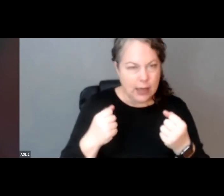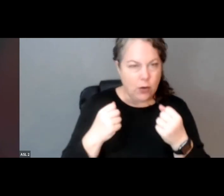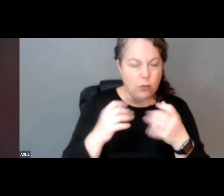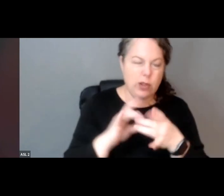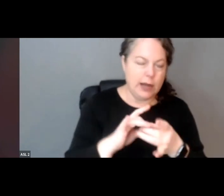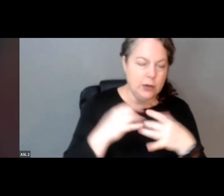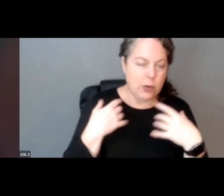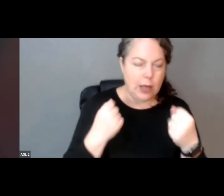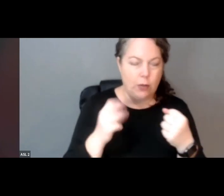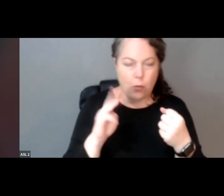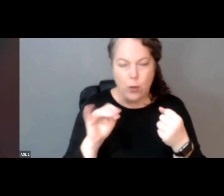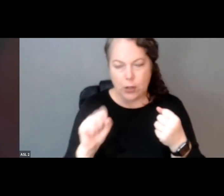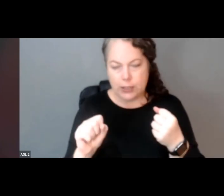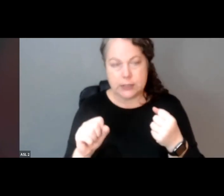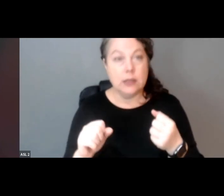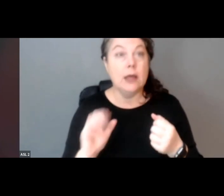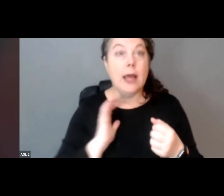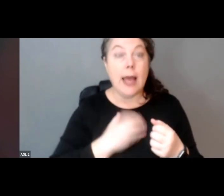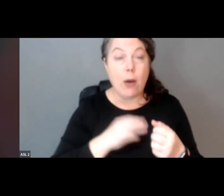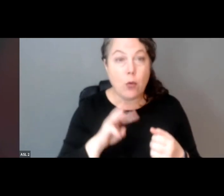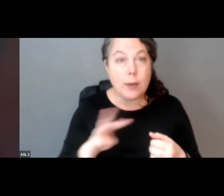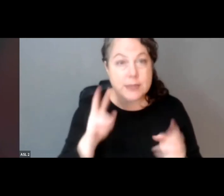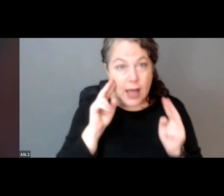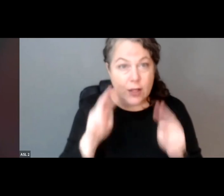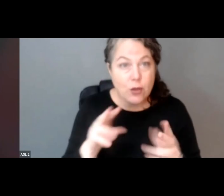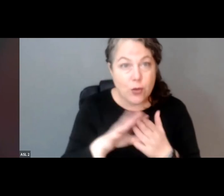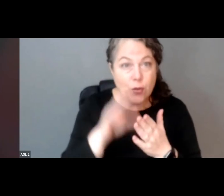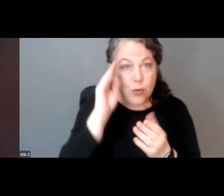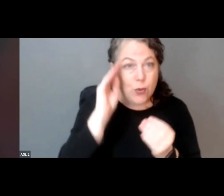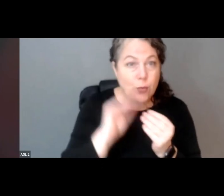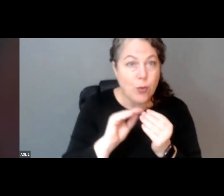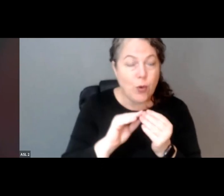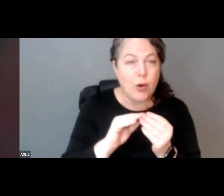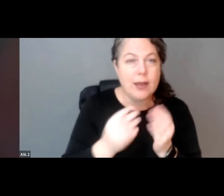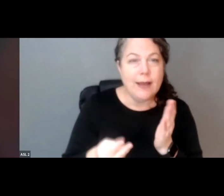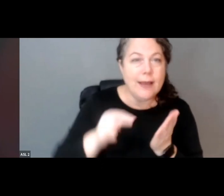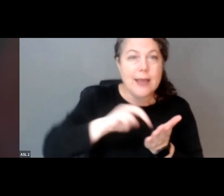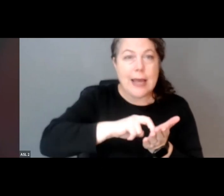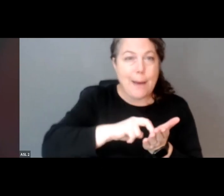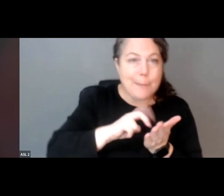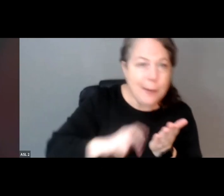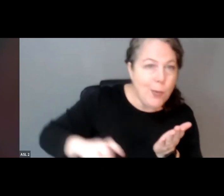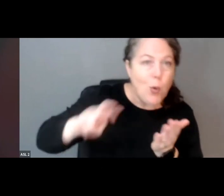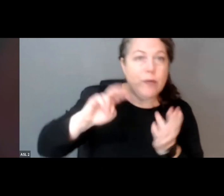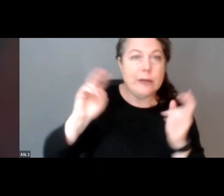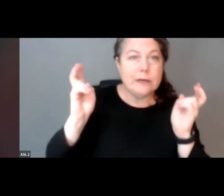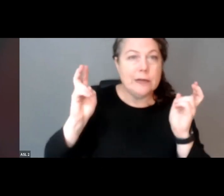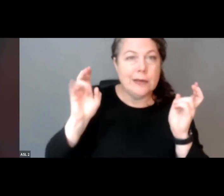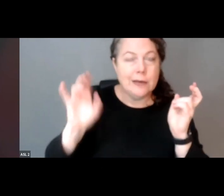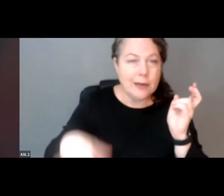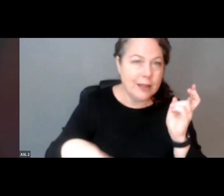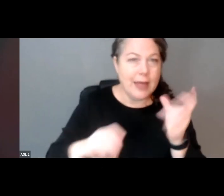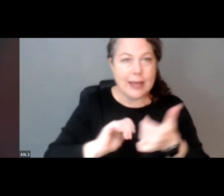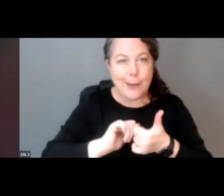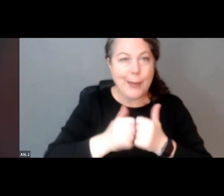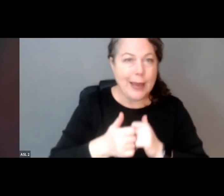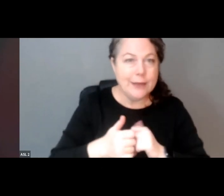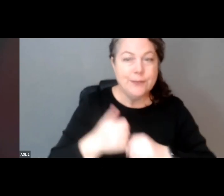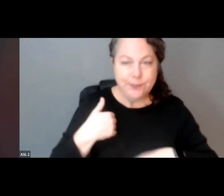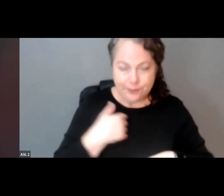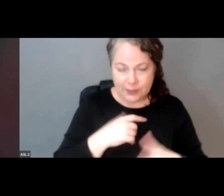encourage all folks to visit our website, and learn more about our Get Up and Get Moving campaign as we embark here into